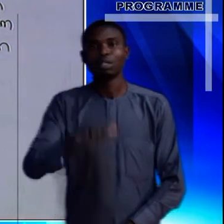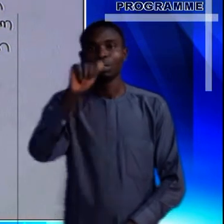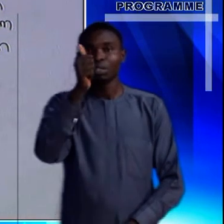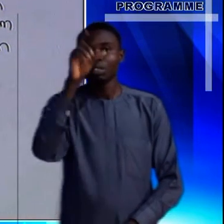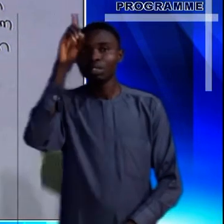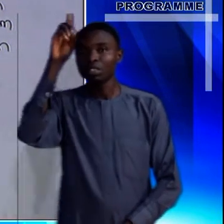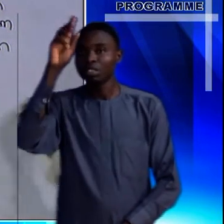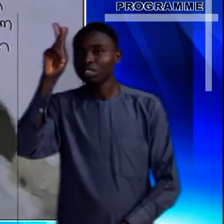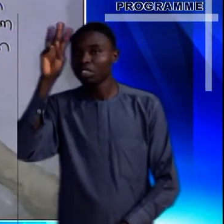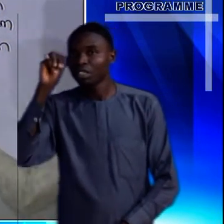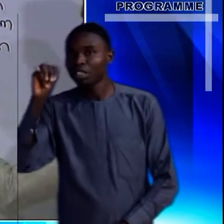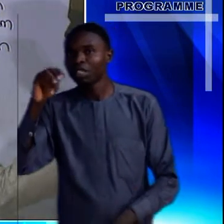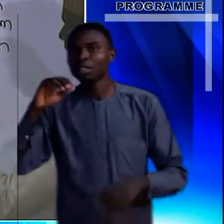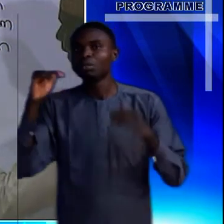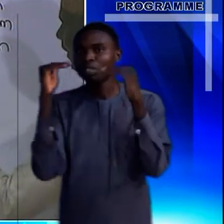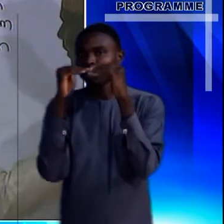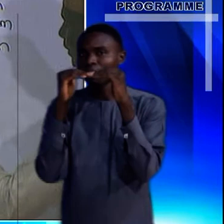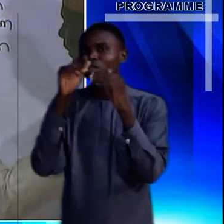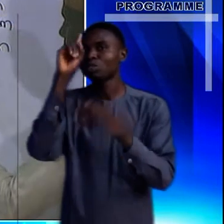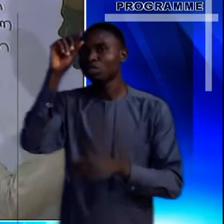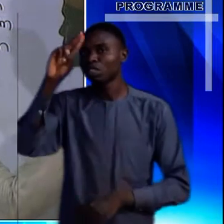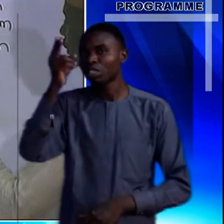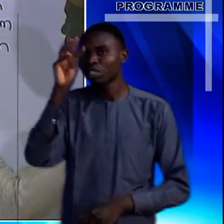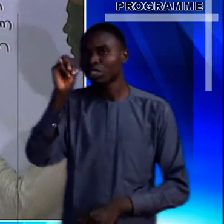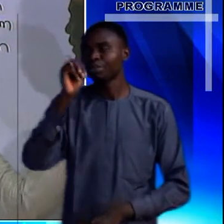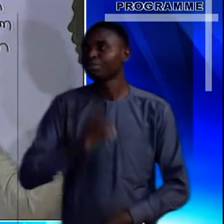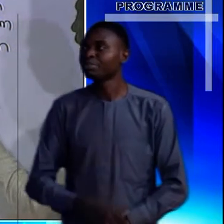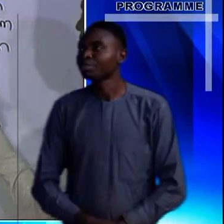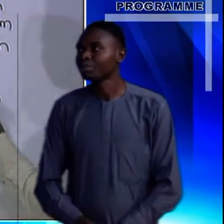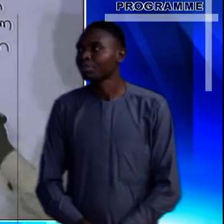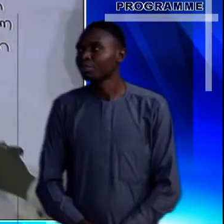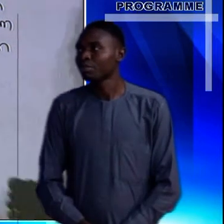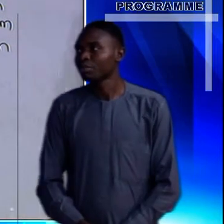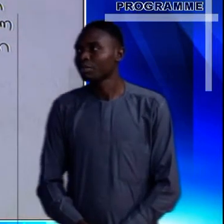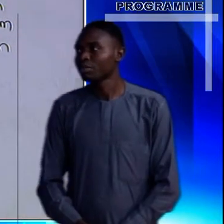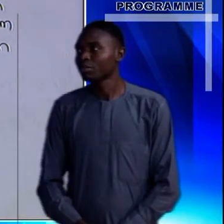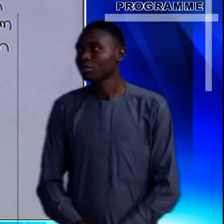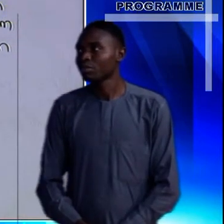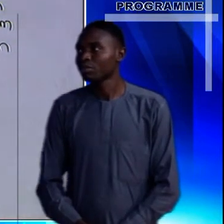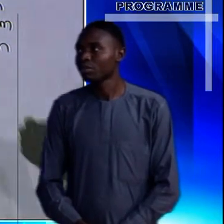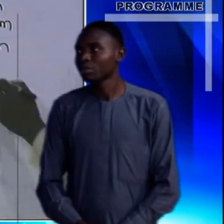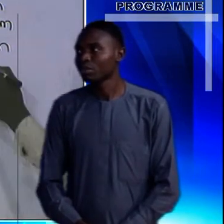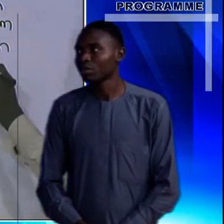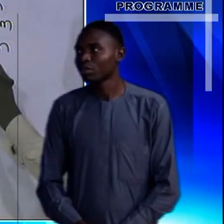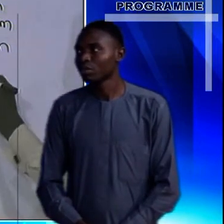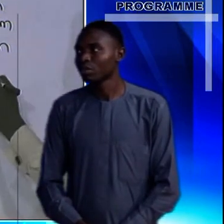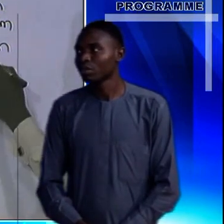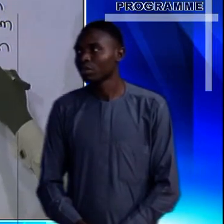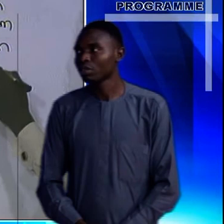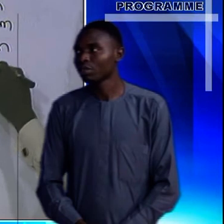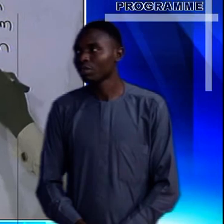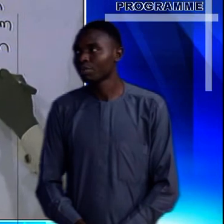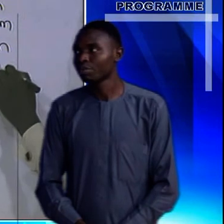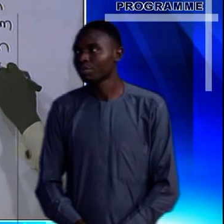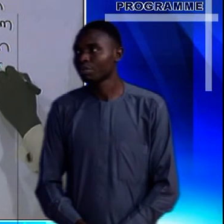hectometer. Then 10 hectometers will give us